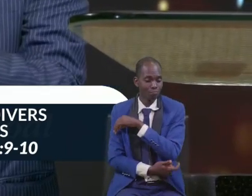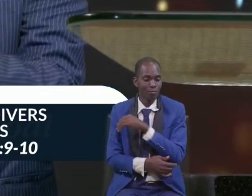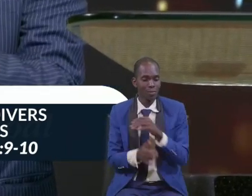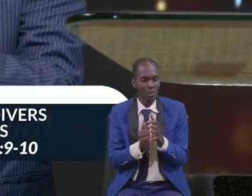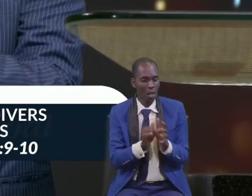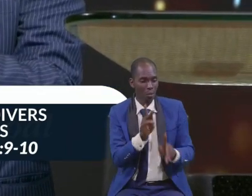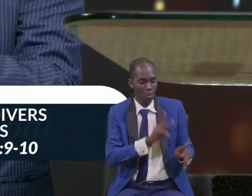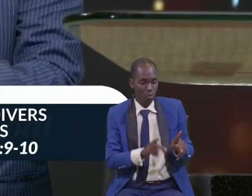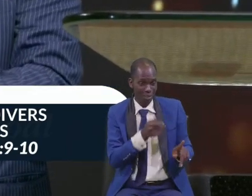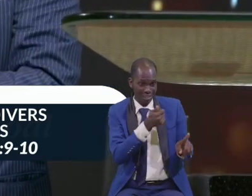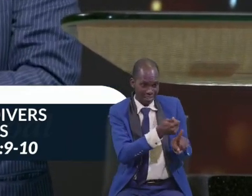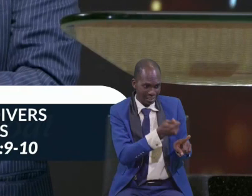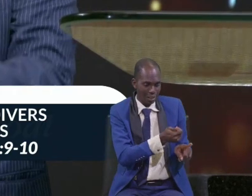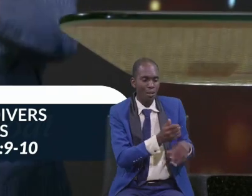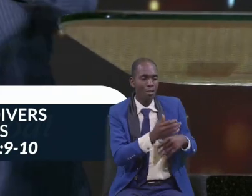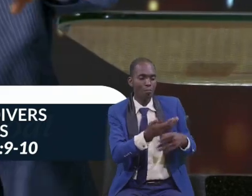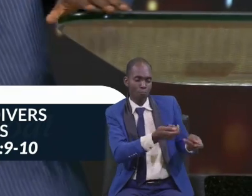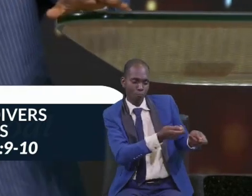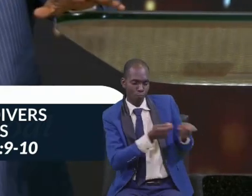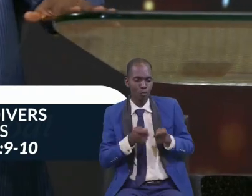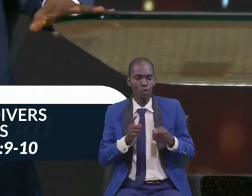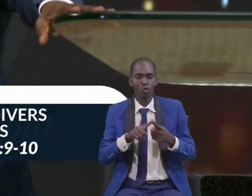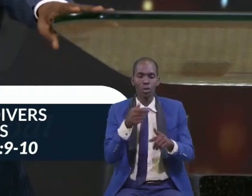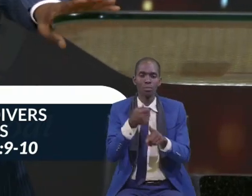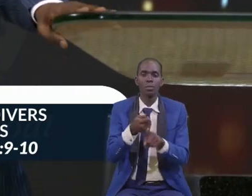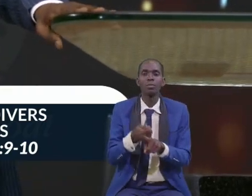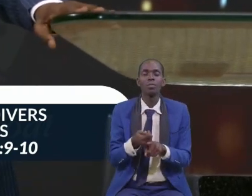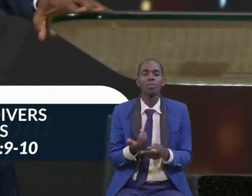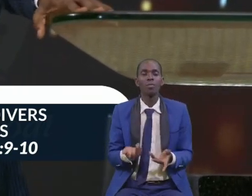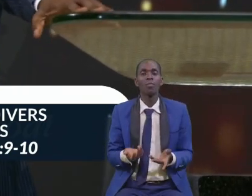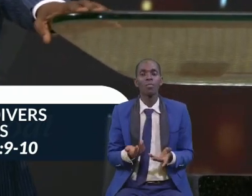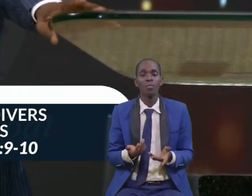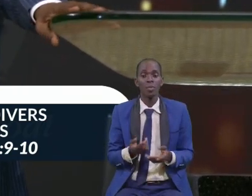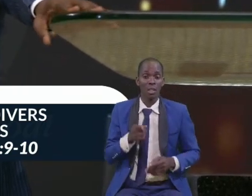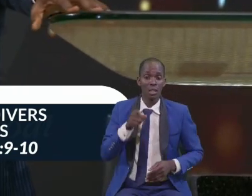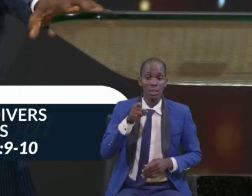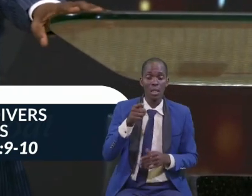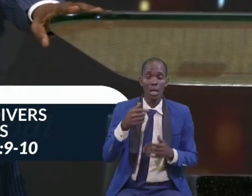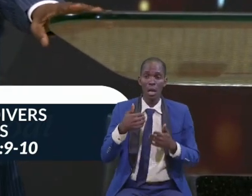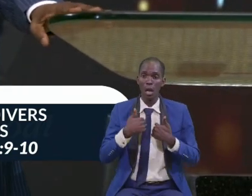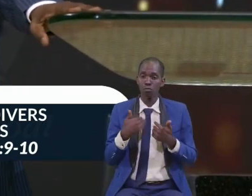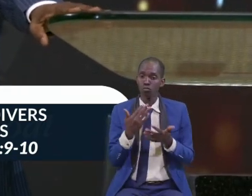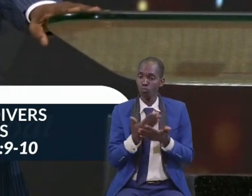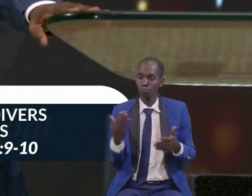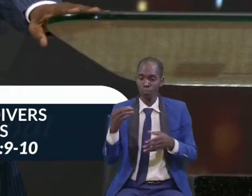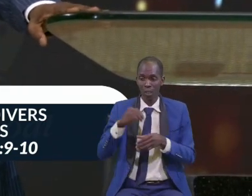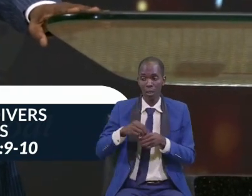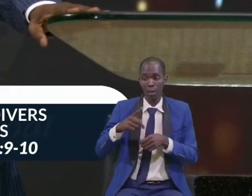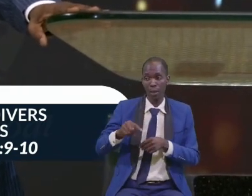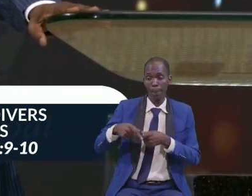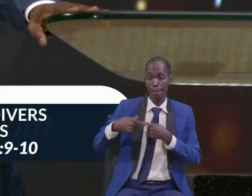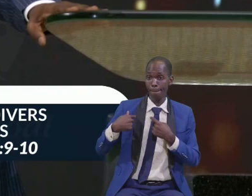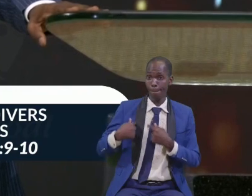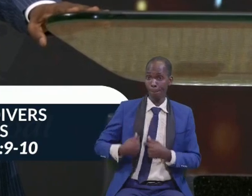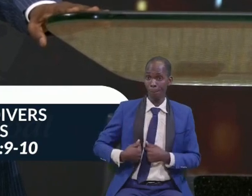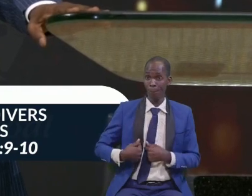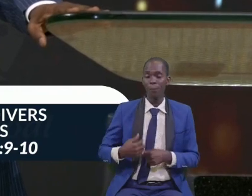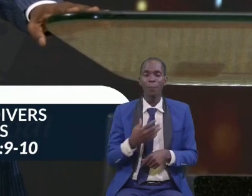that people invite to themselves. They have something in their heart, and they